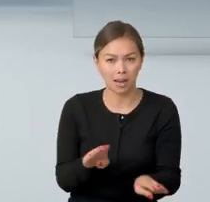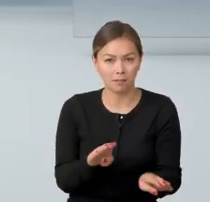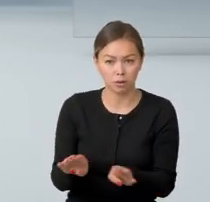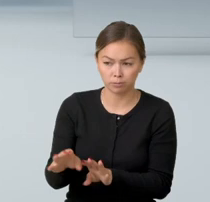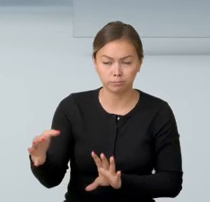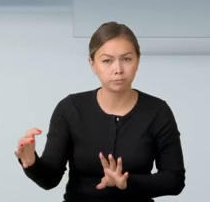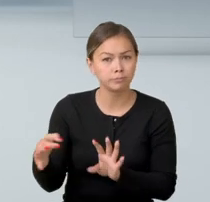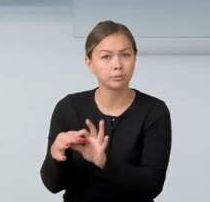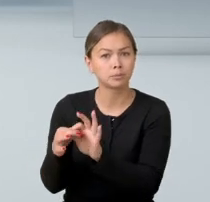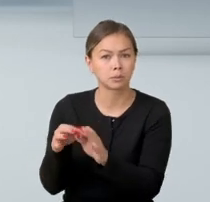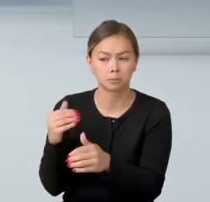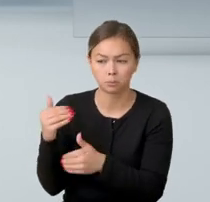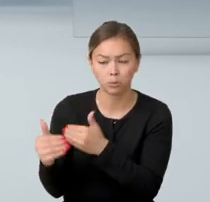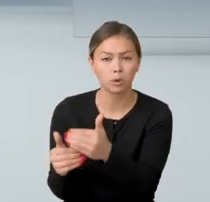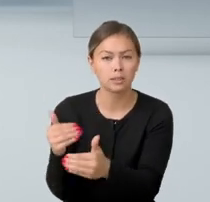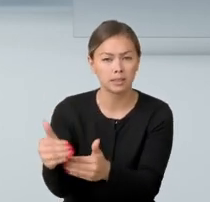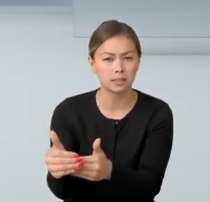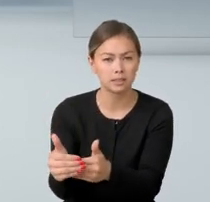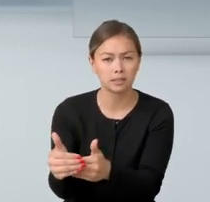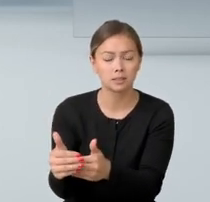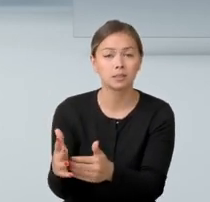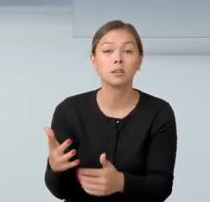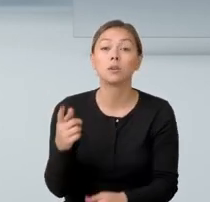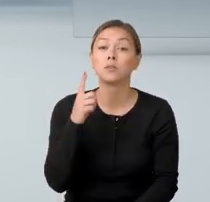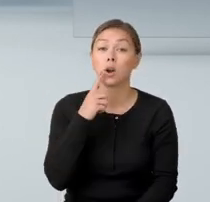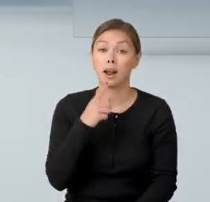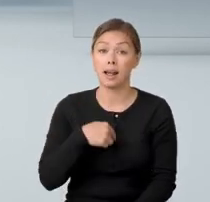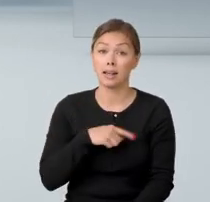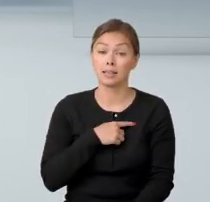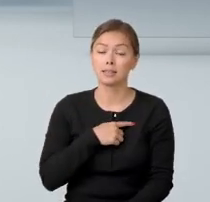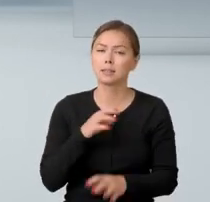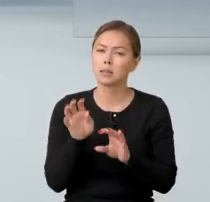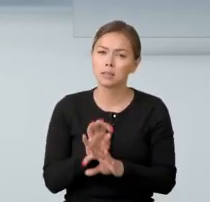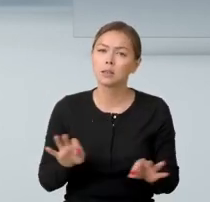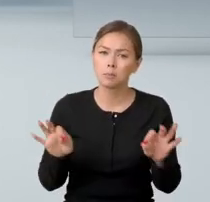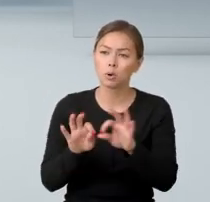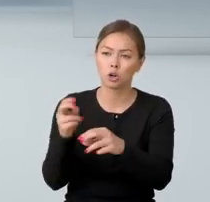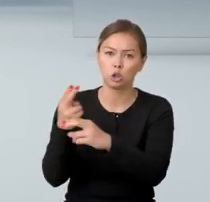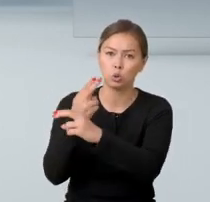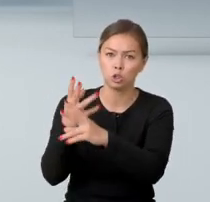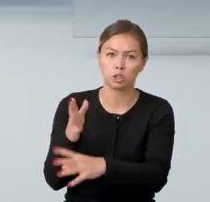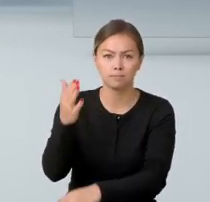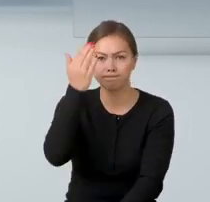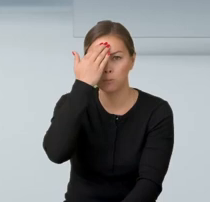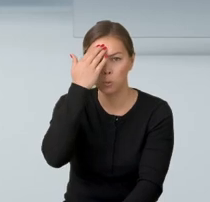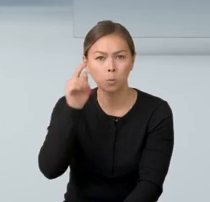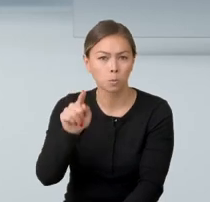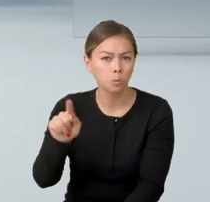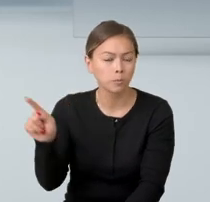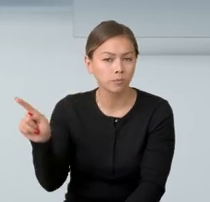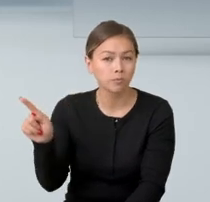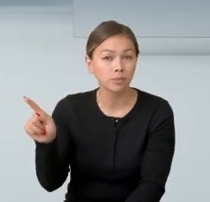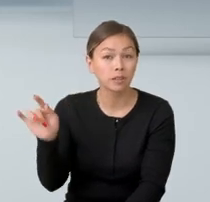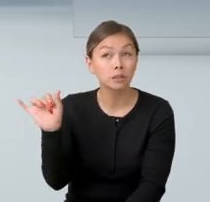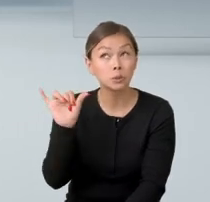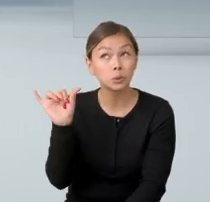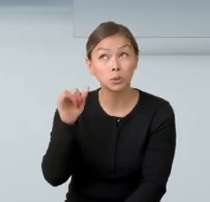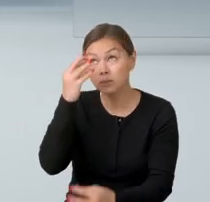behavior depending on the type of the the process so far as it's good to have the users familiar